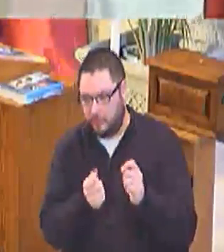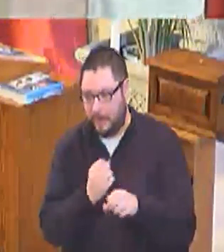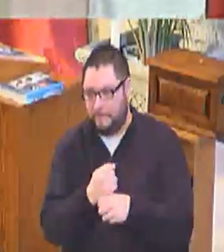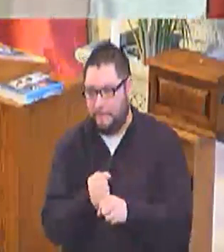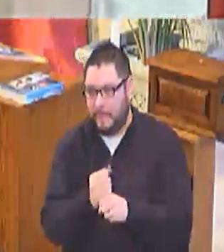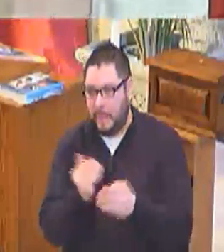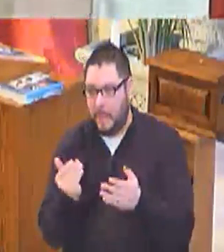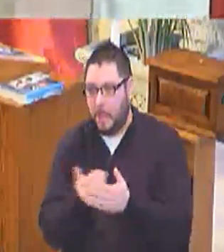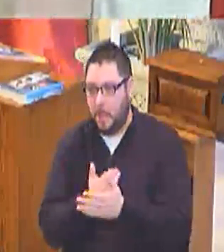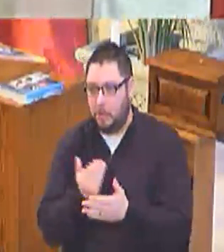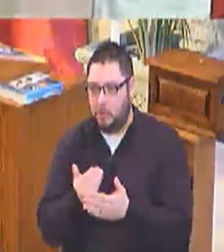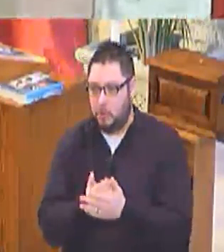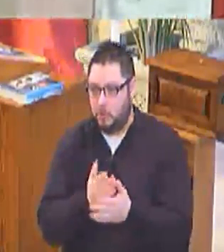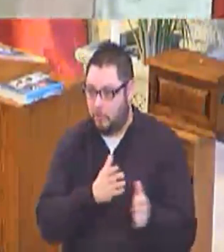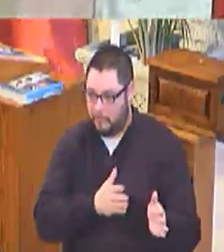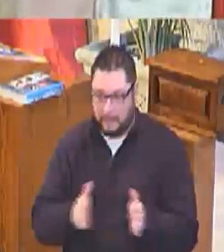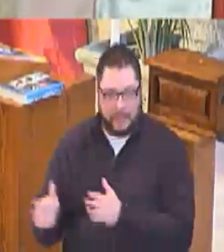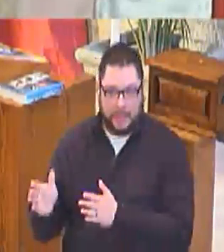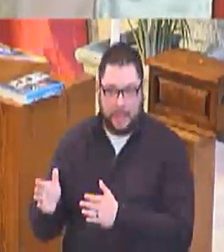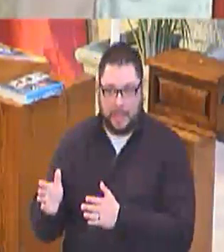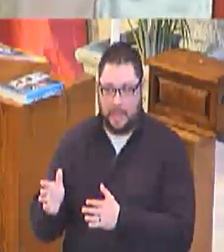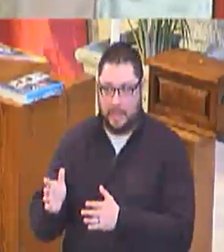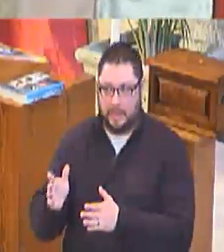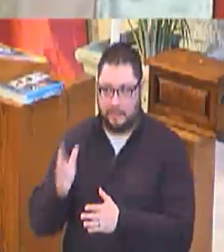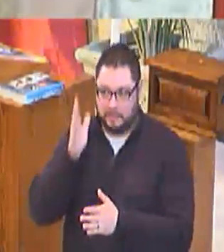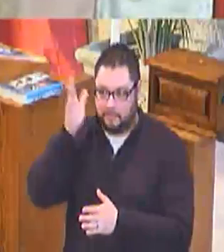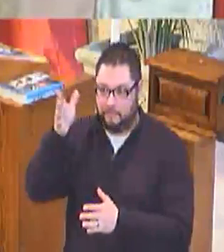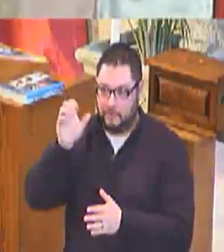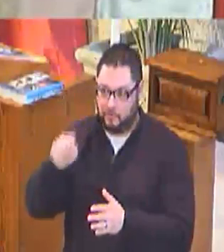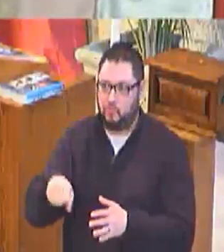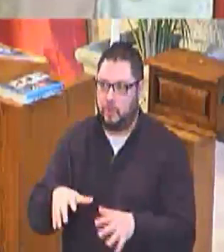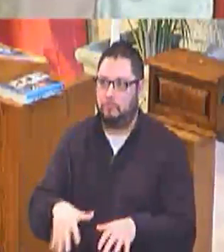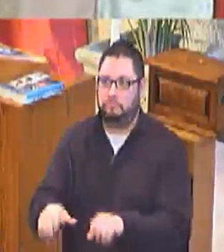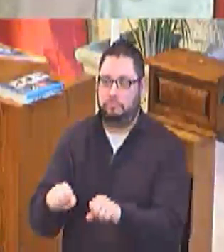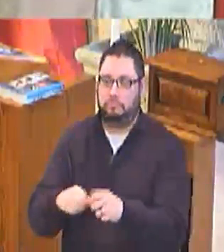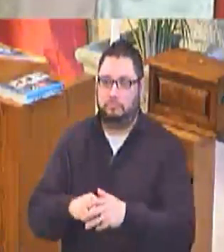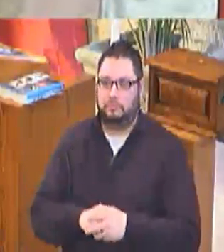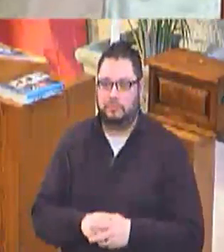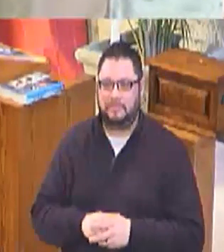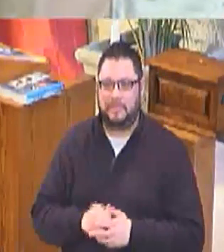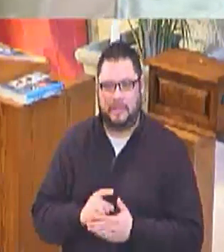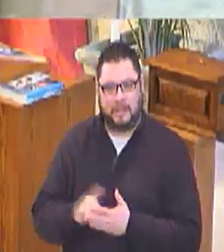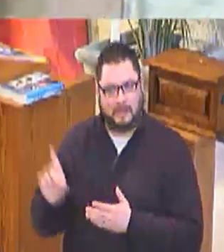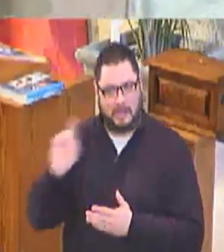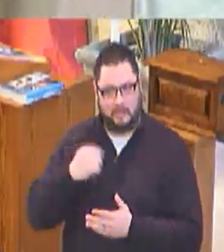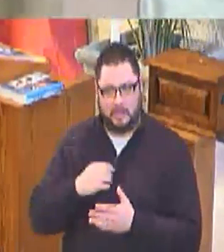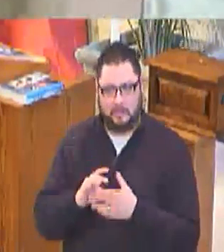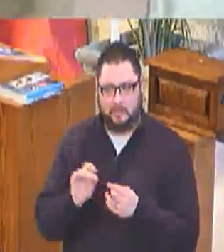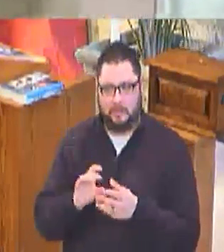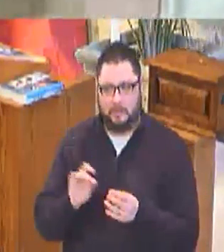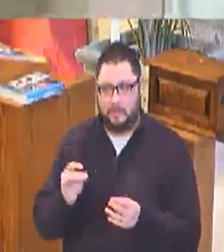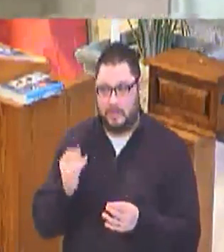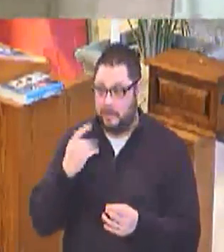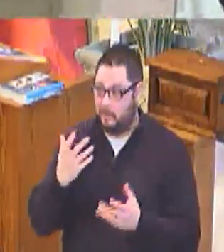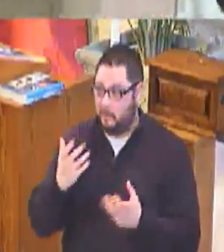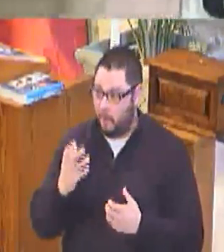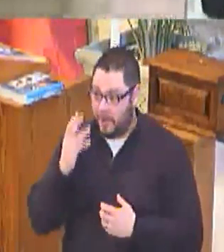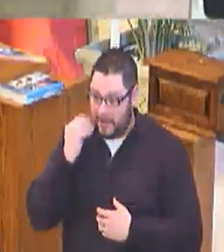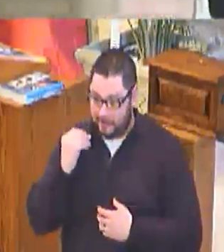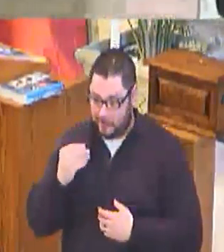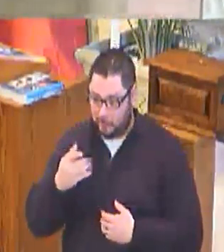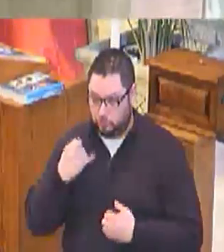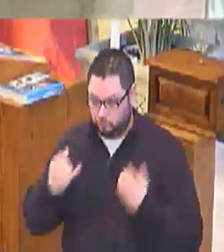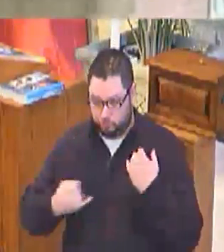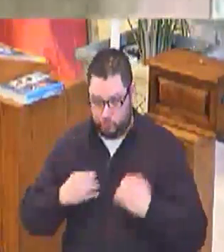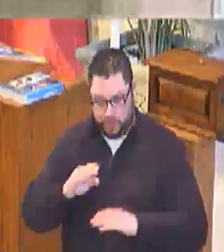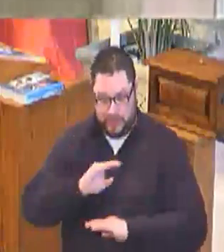create a new blueprint to step into. And then last week, I talked about if we want to experience joy and contentment